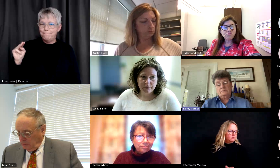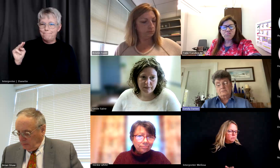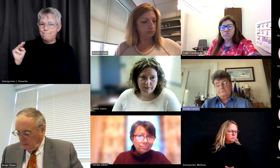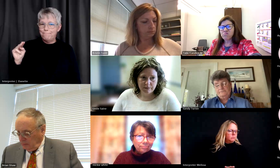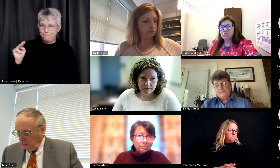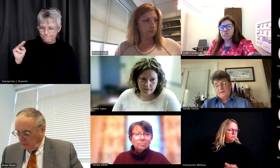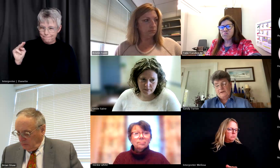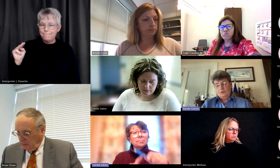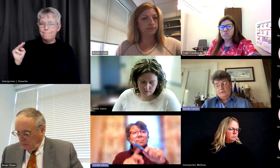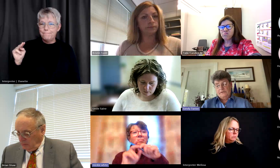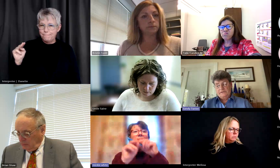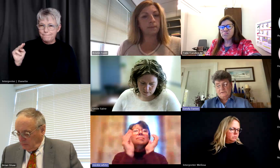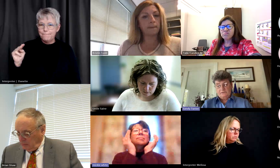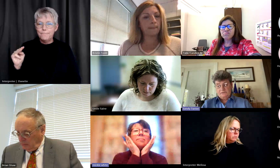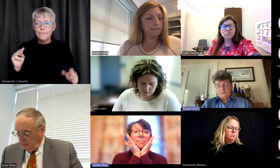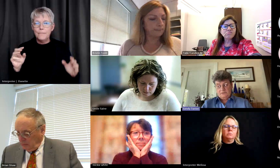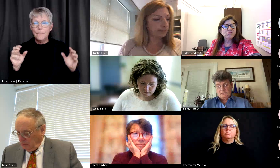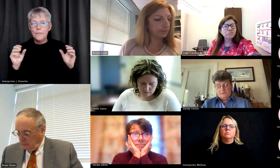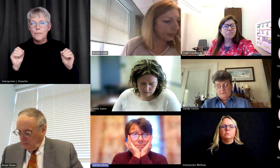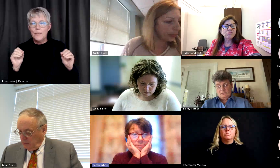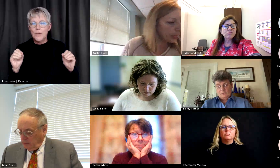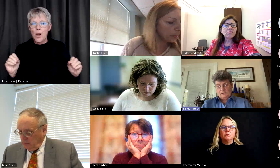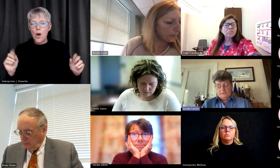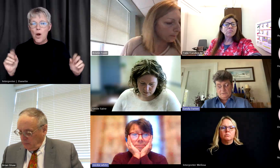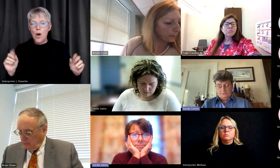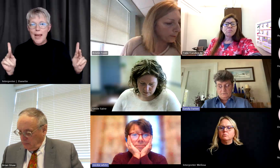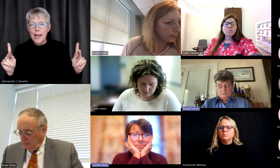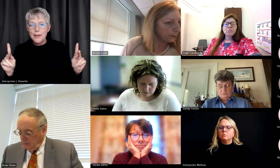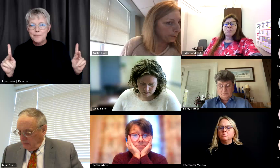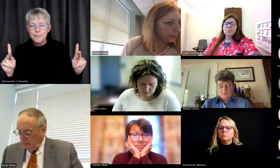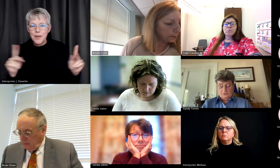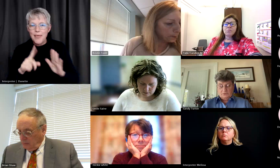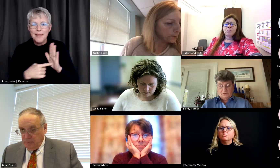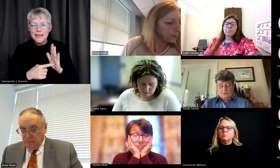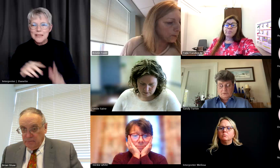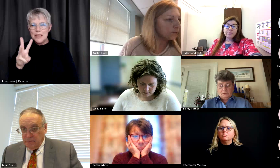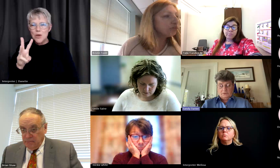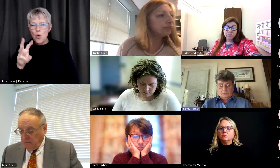Okay. Oh, this is wild.